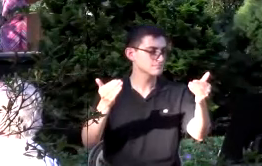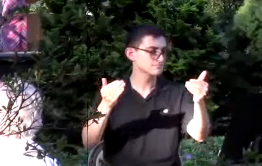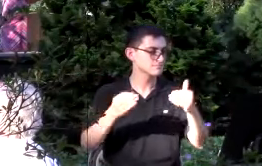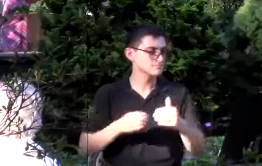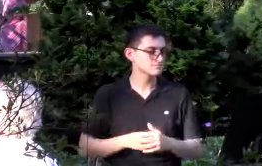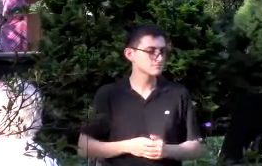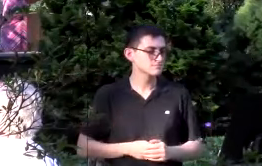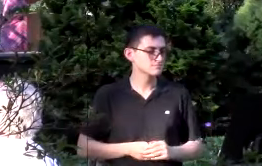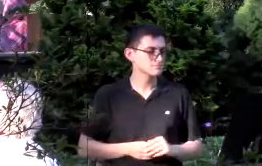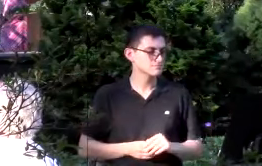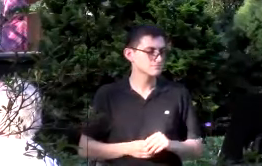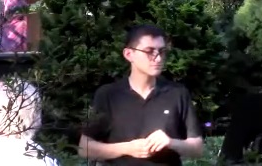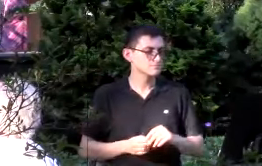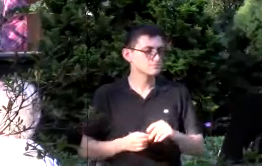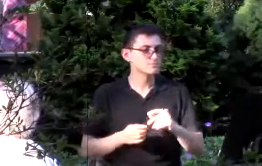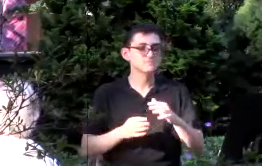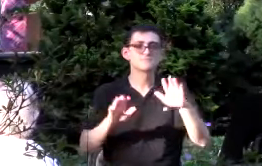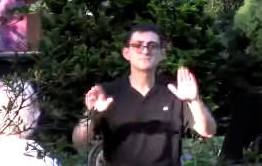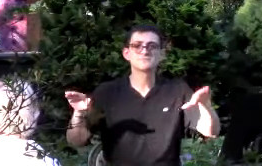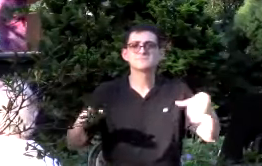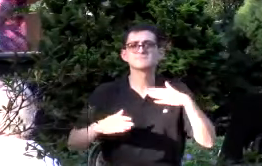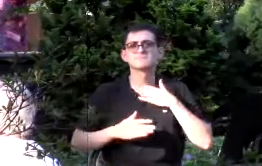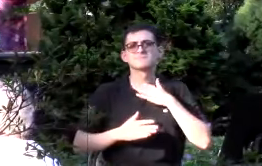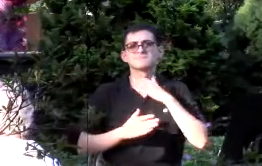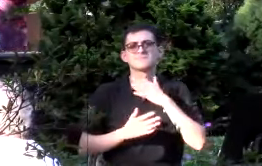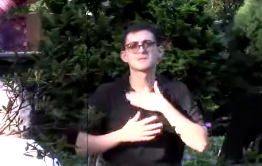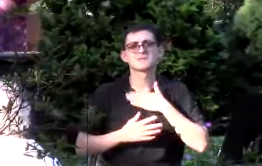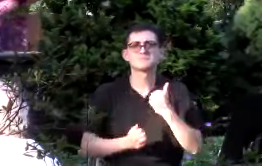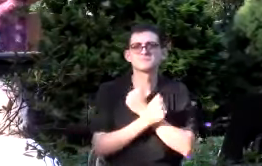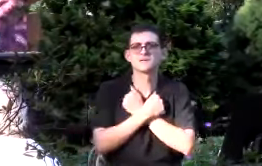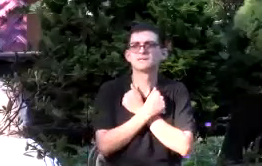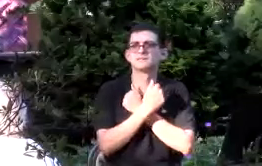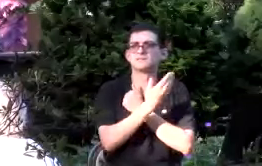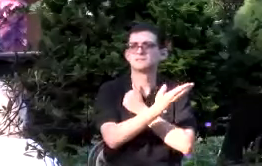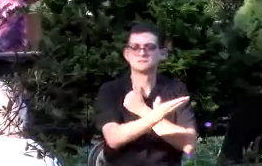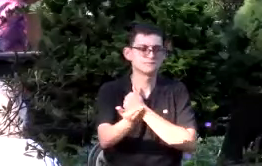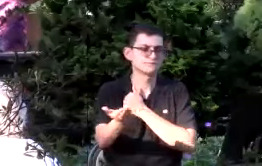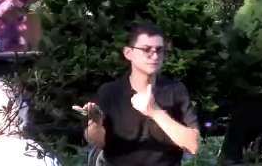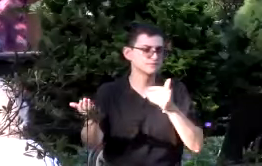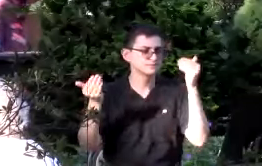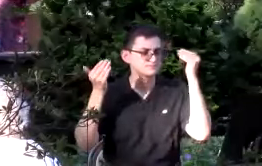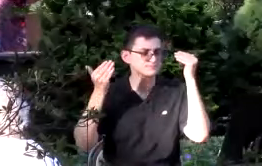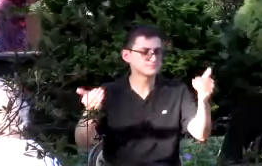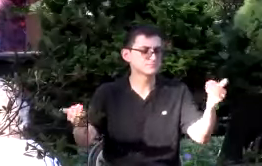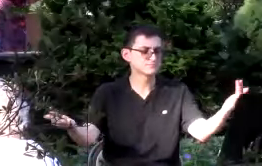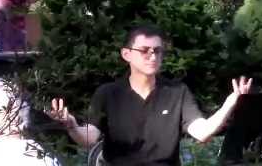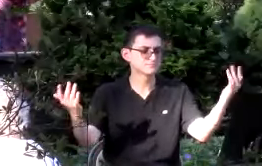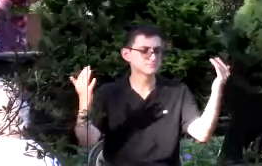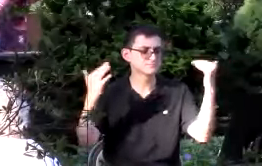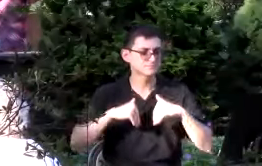lecha, lecha, dodi, likrat, likrat, kala, bene, bene, shabbat,